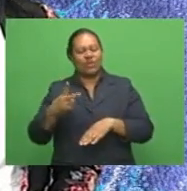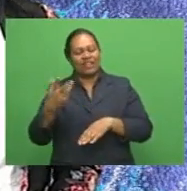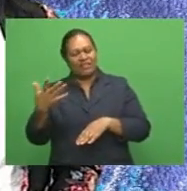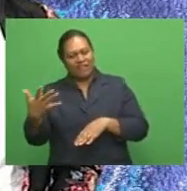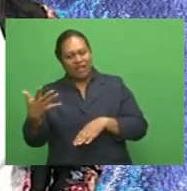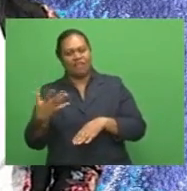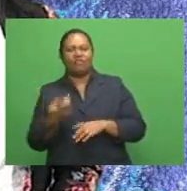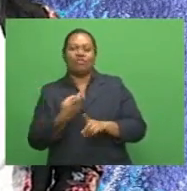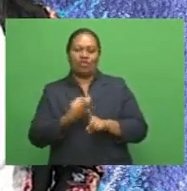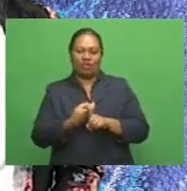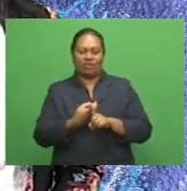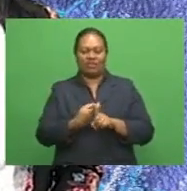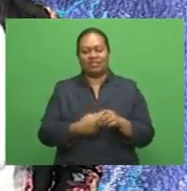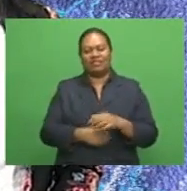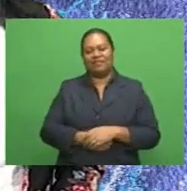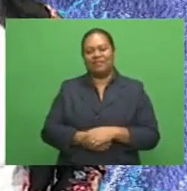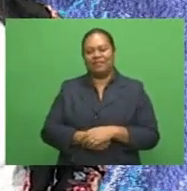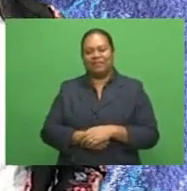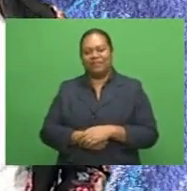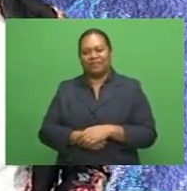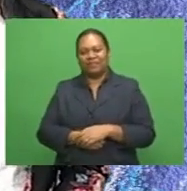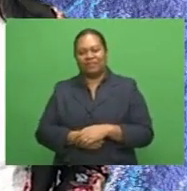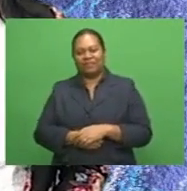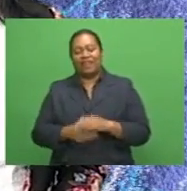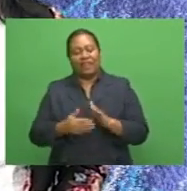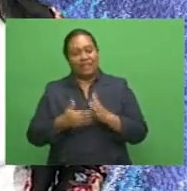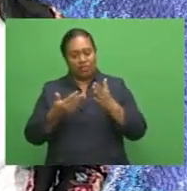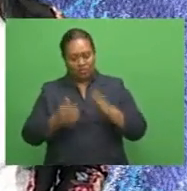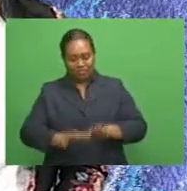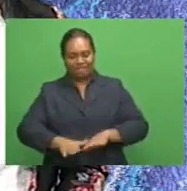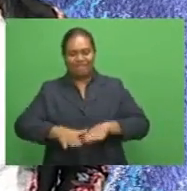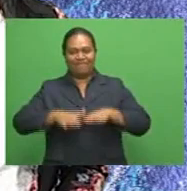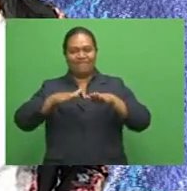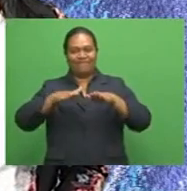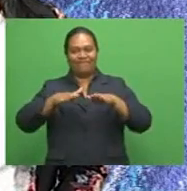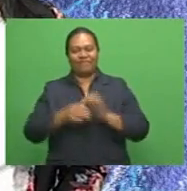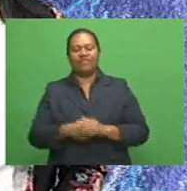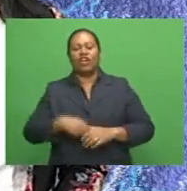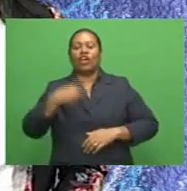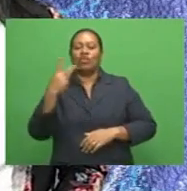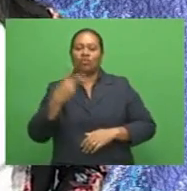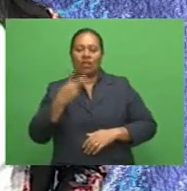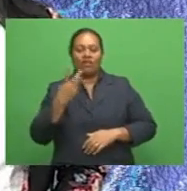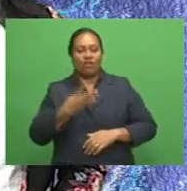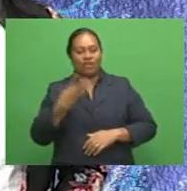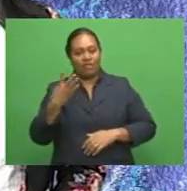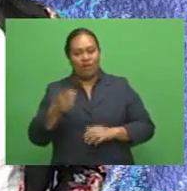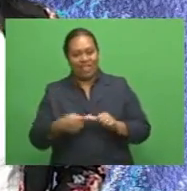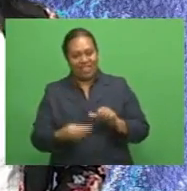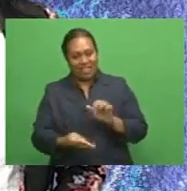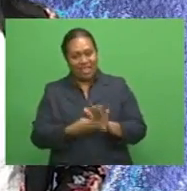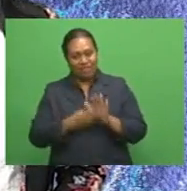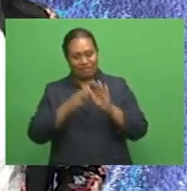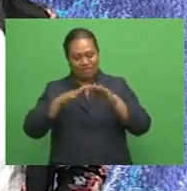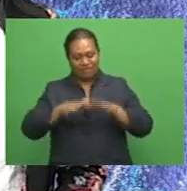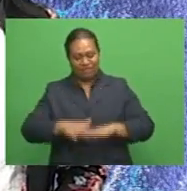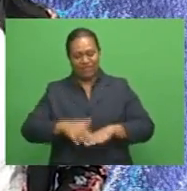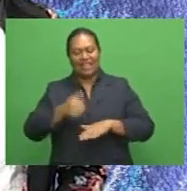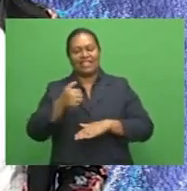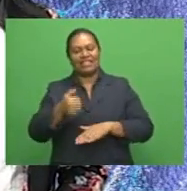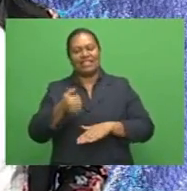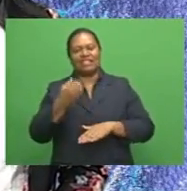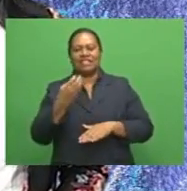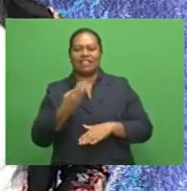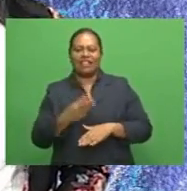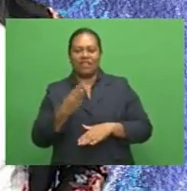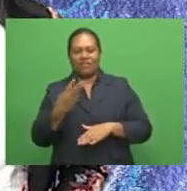30 knots, rough seas. Now turning to the tides, high tide at 12:44 a.m. with low tide at 6:44